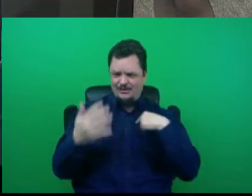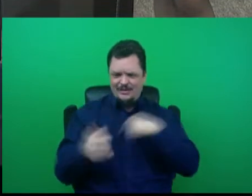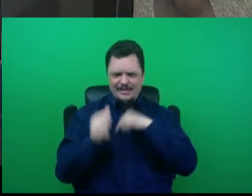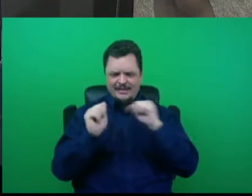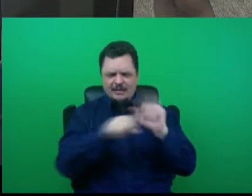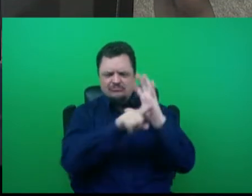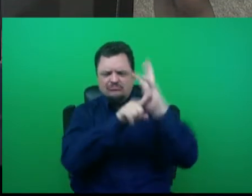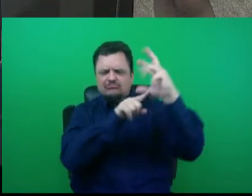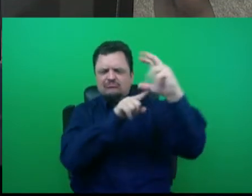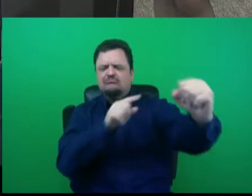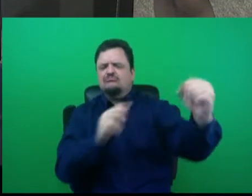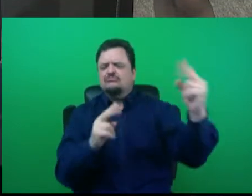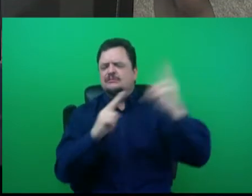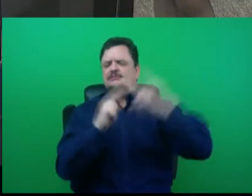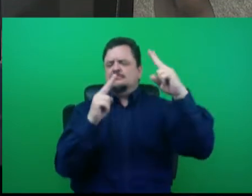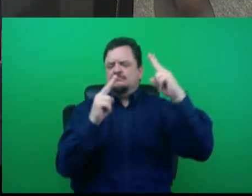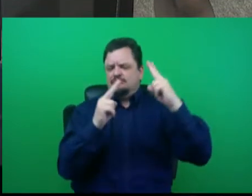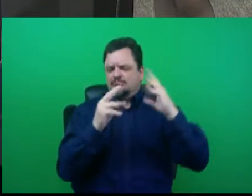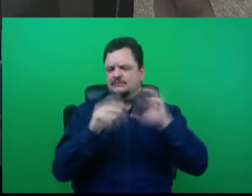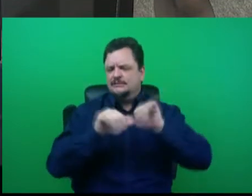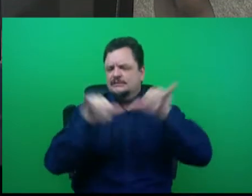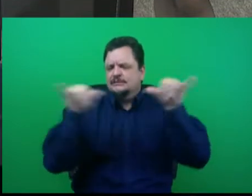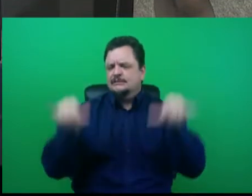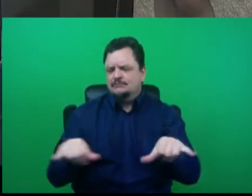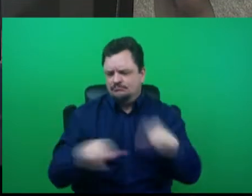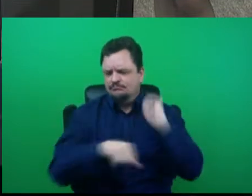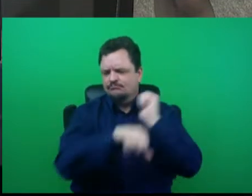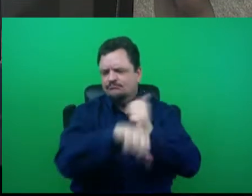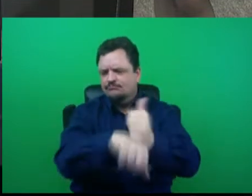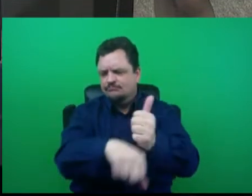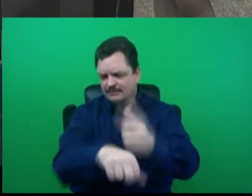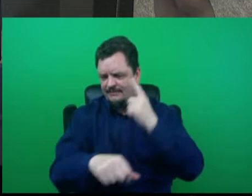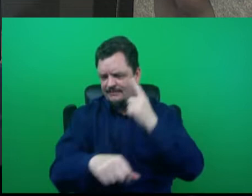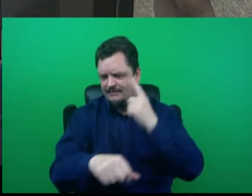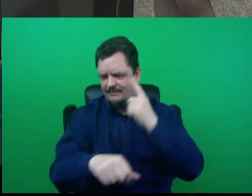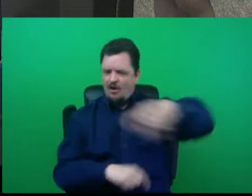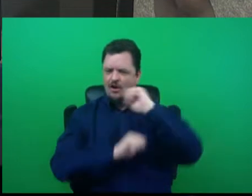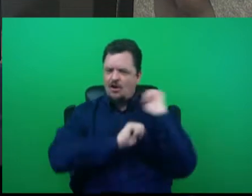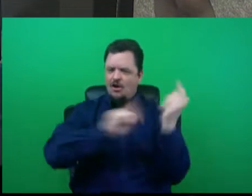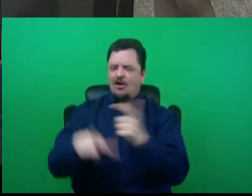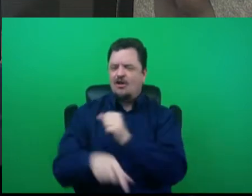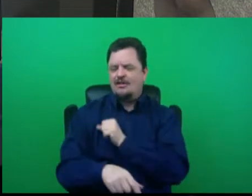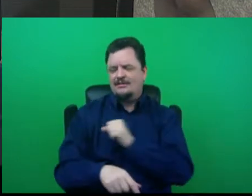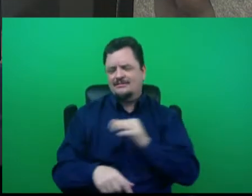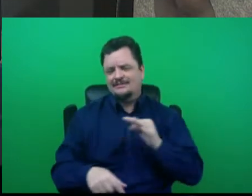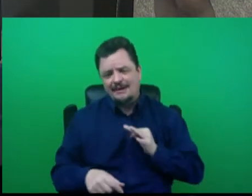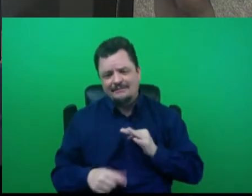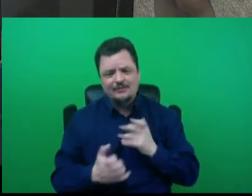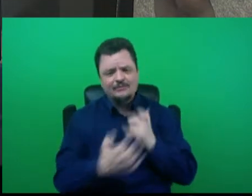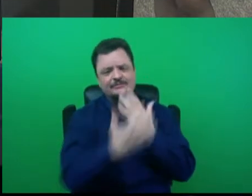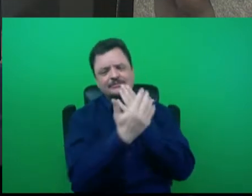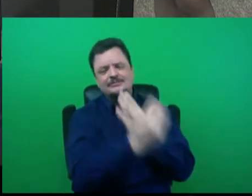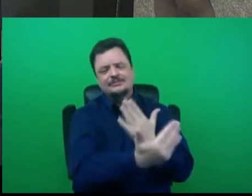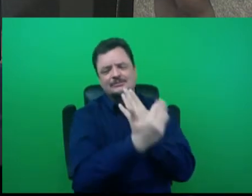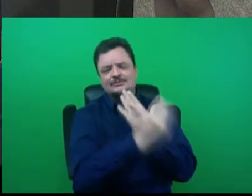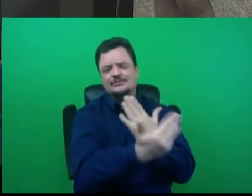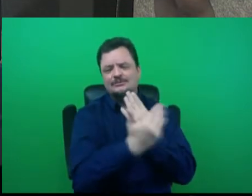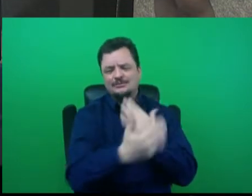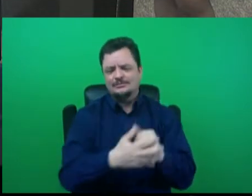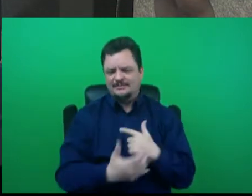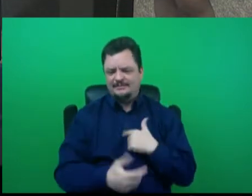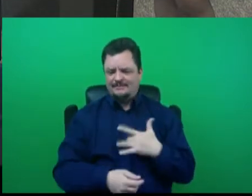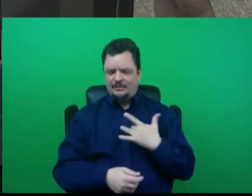of the entire staff to thank you, and really a heartfelt thank you, because a couple of things that, you